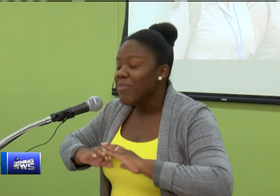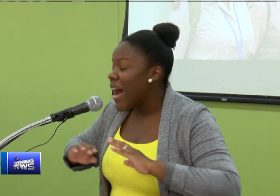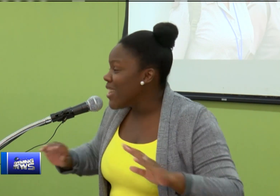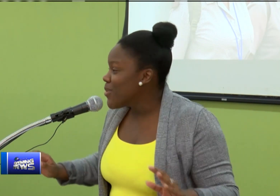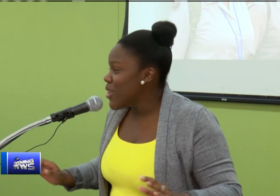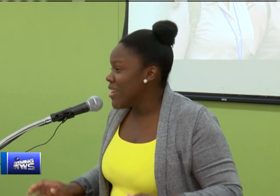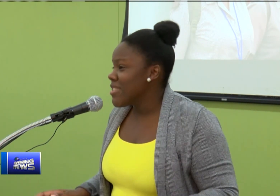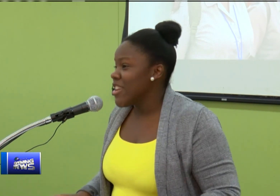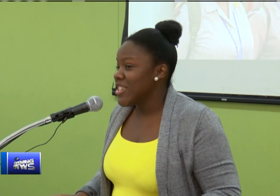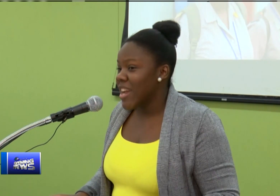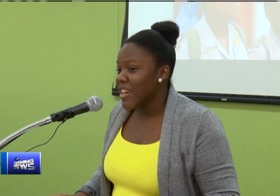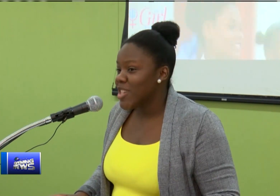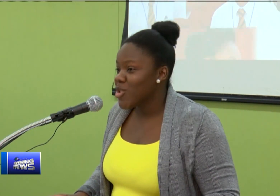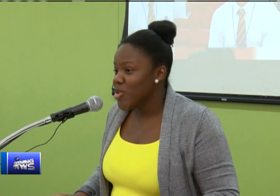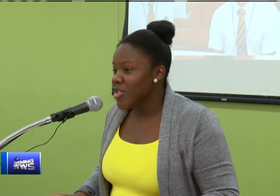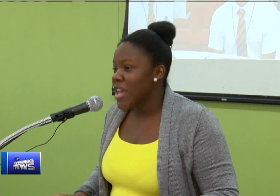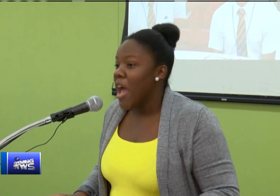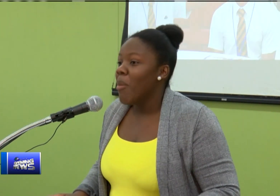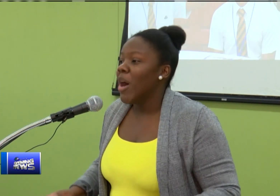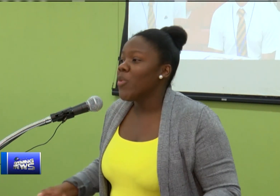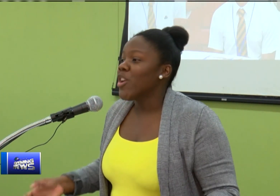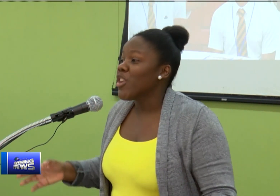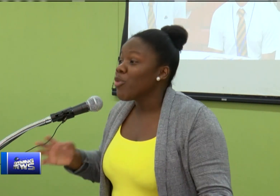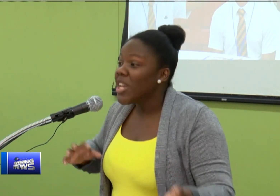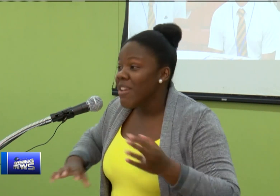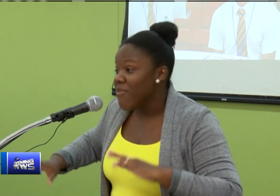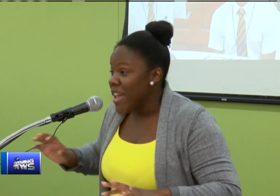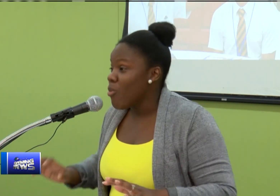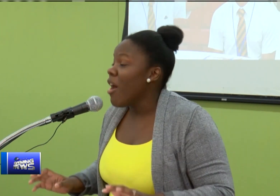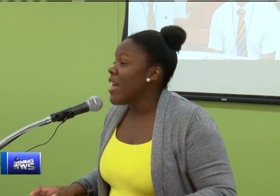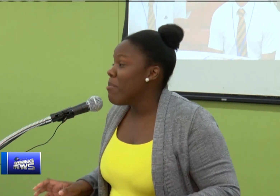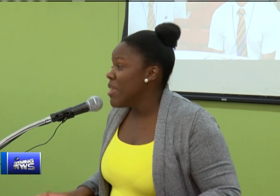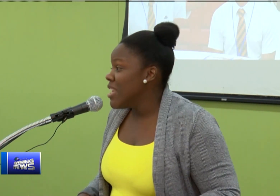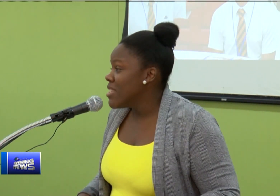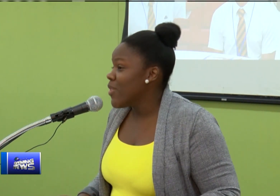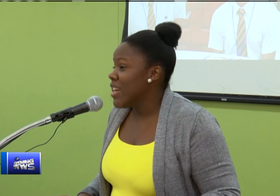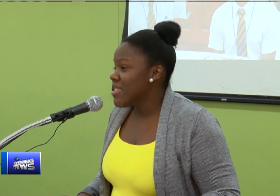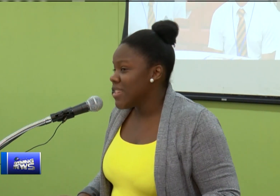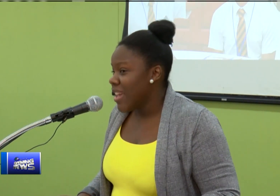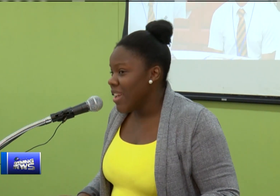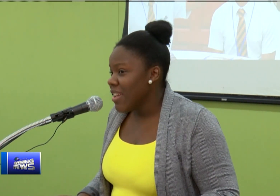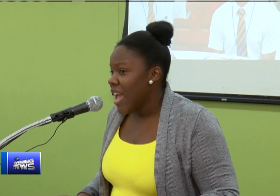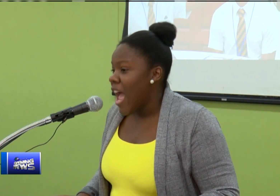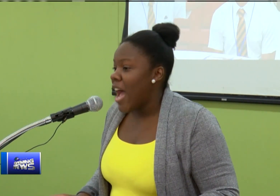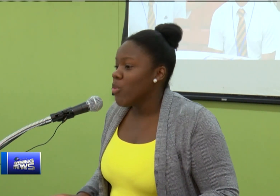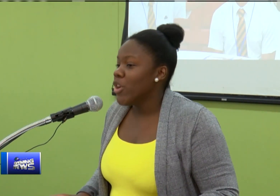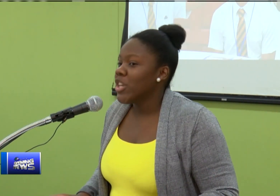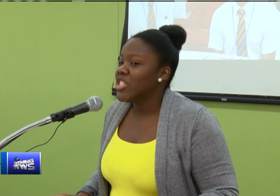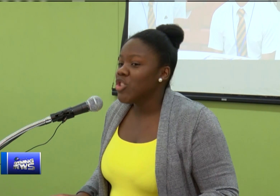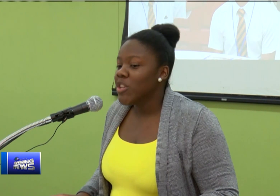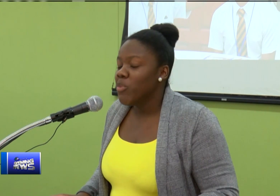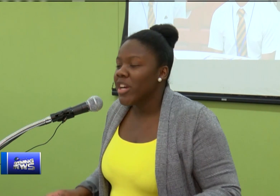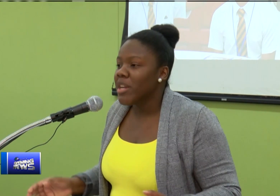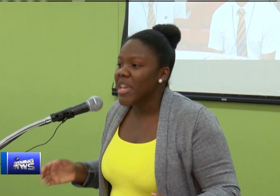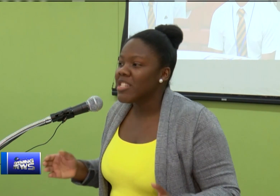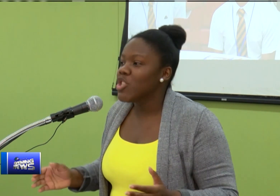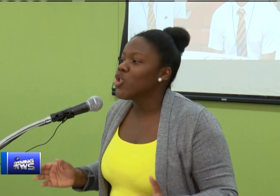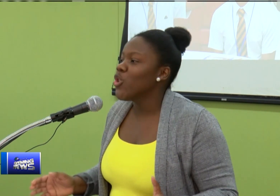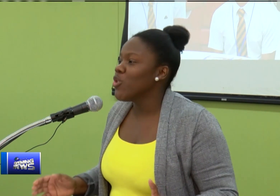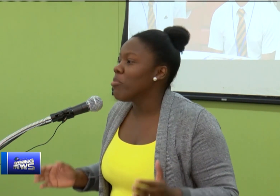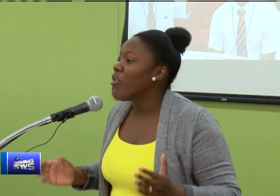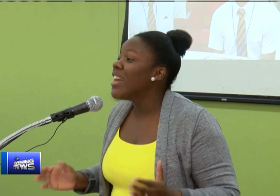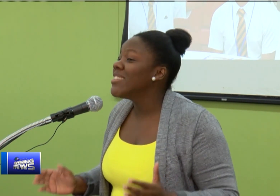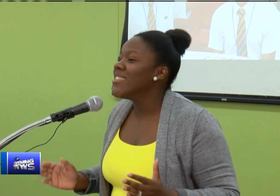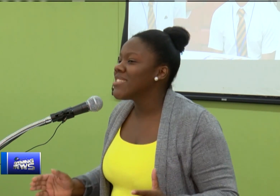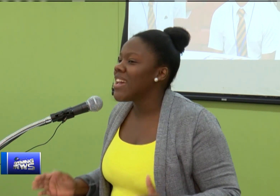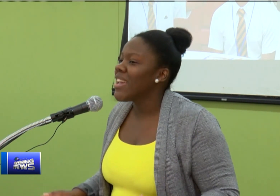over the past few years in your secondary schools, but we're going to reinvent what that means for us today, and we're going to basically show